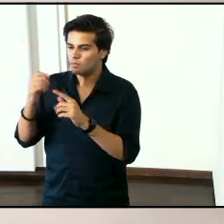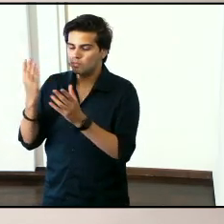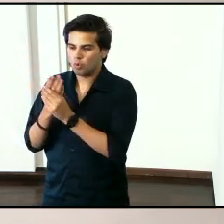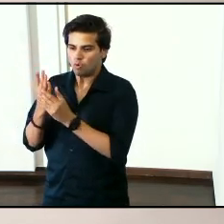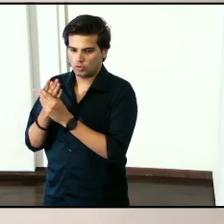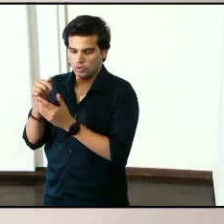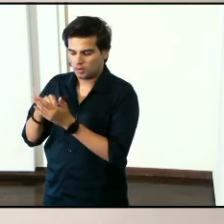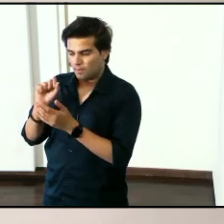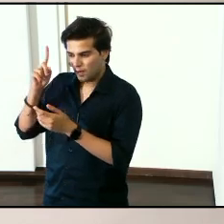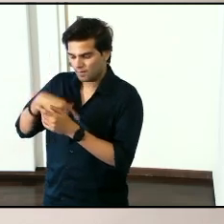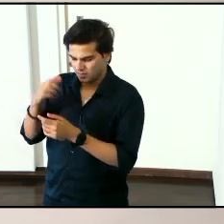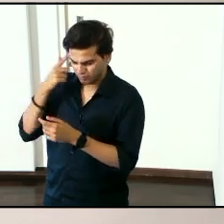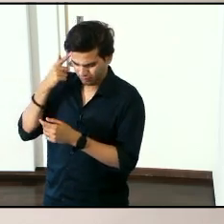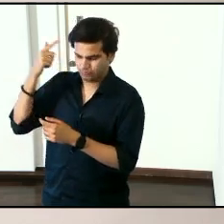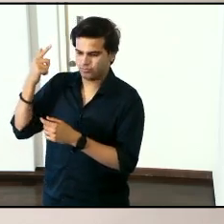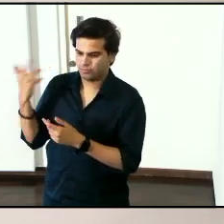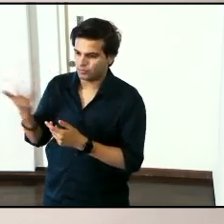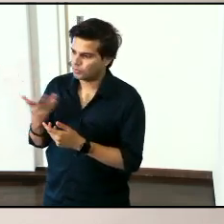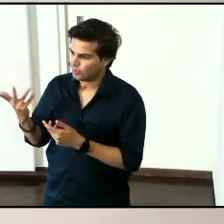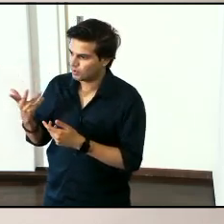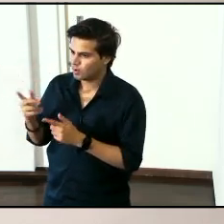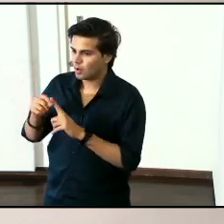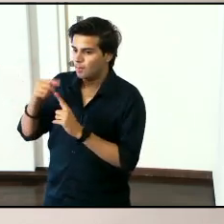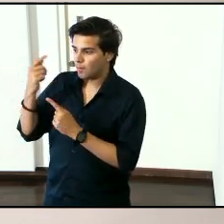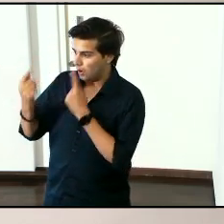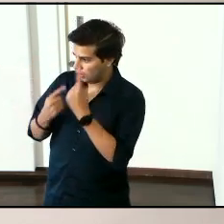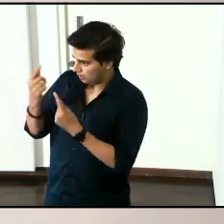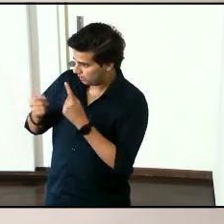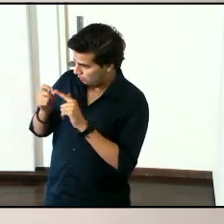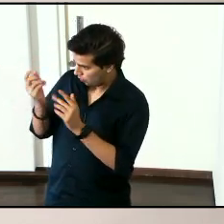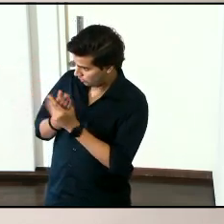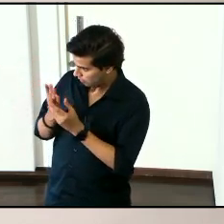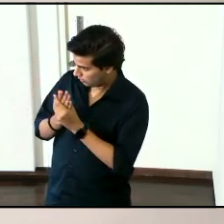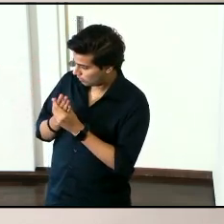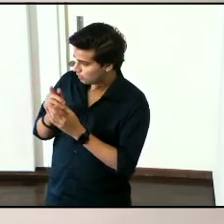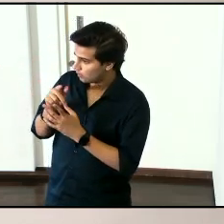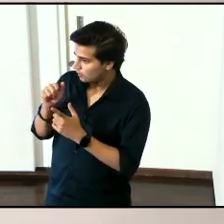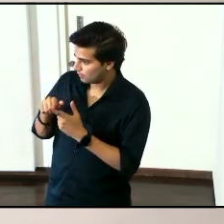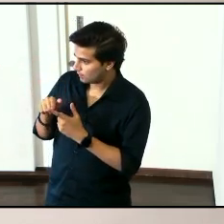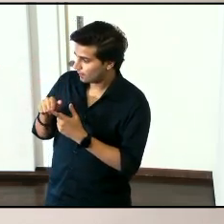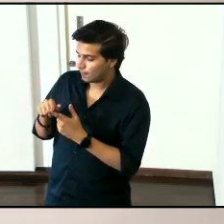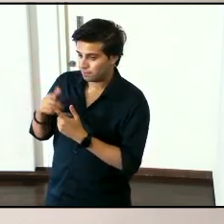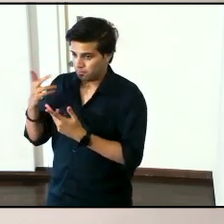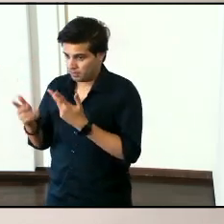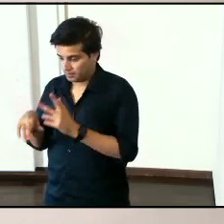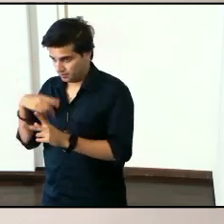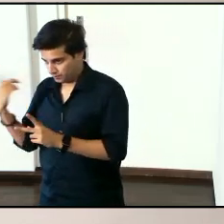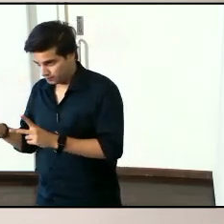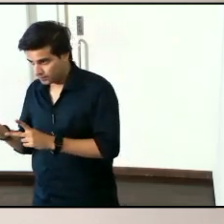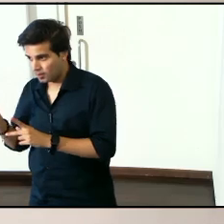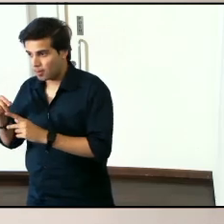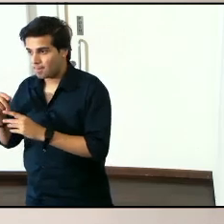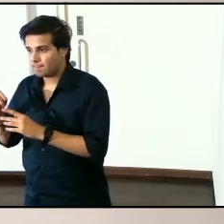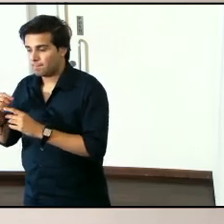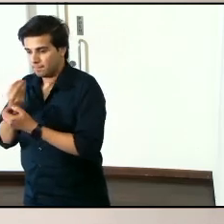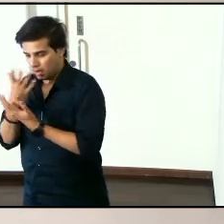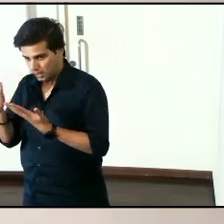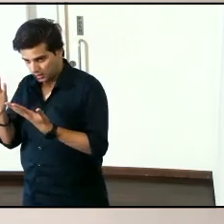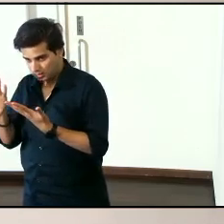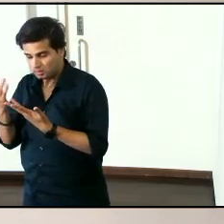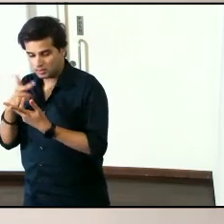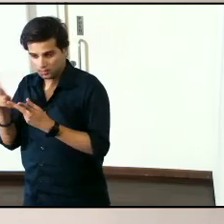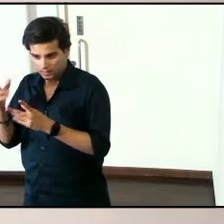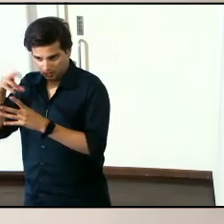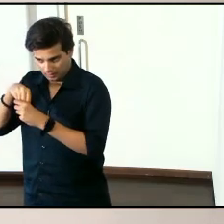record, my first immediate thought was political posters that either political parties of a place put up in